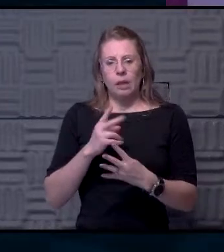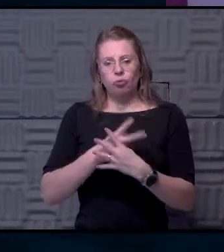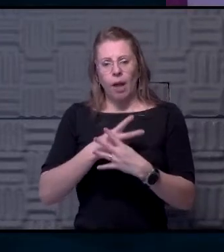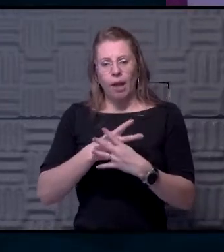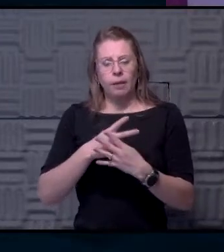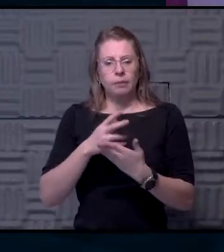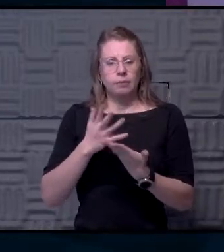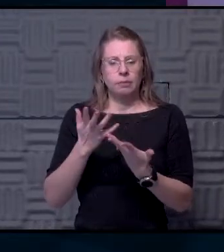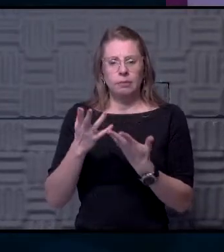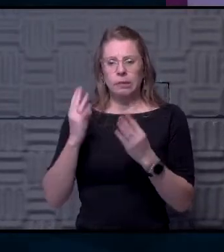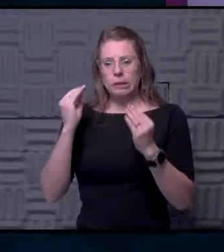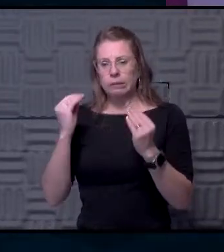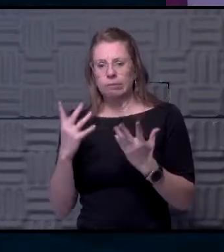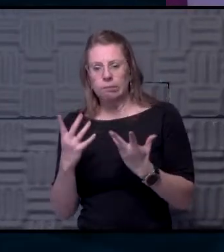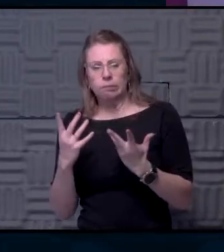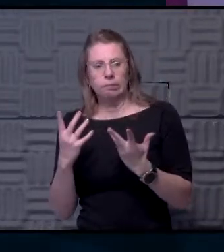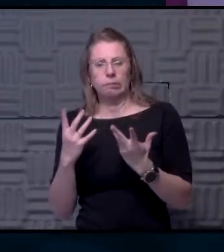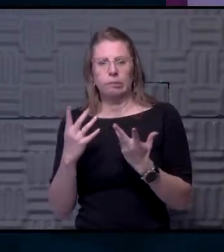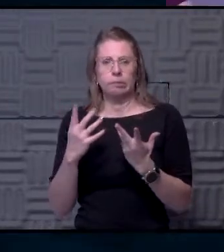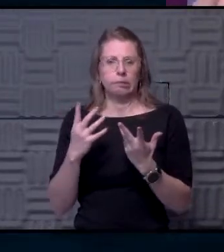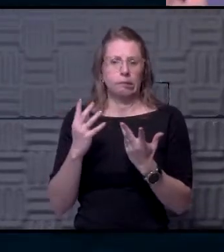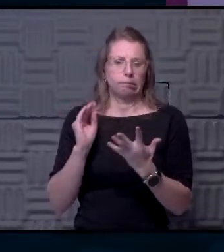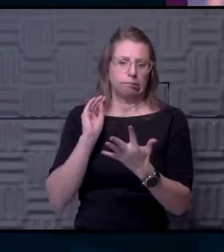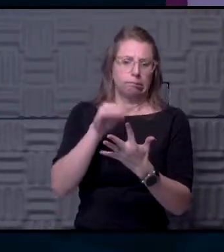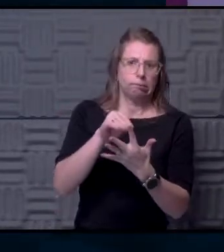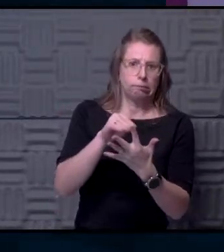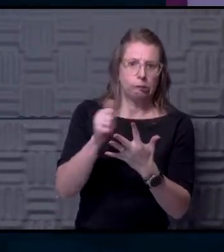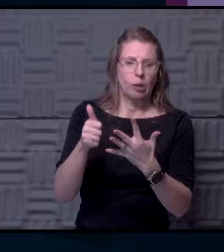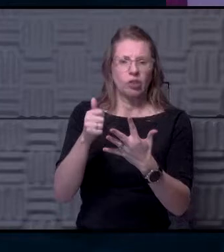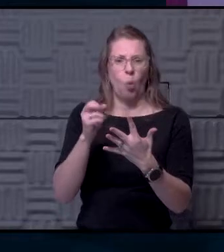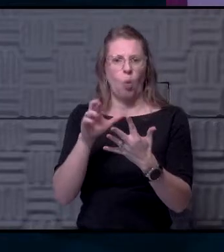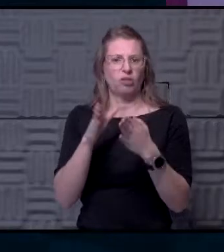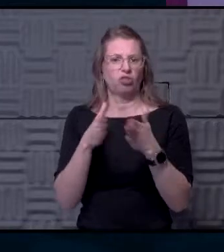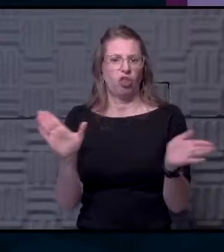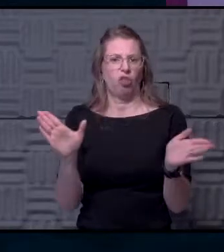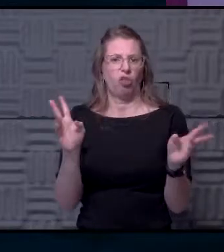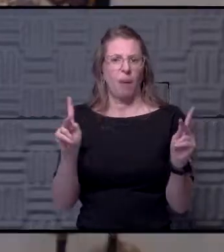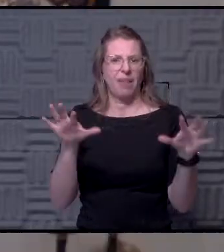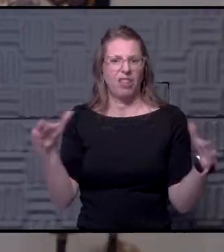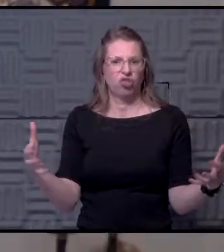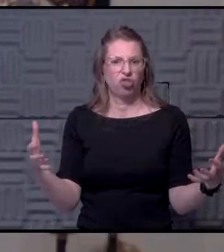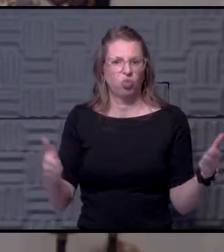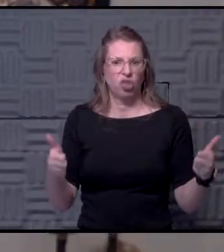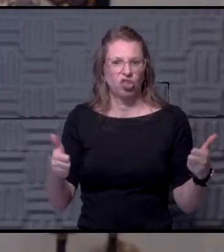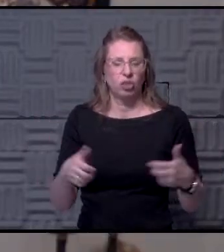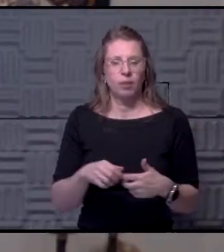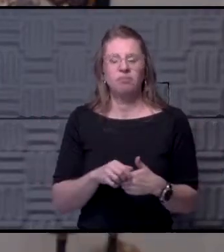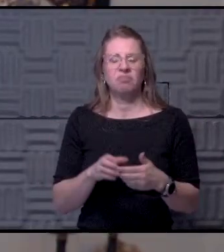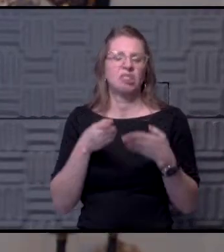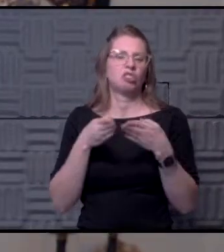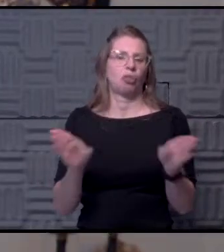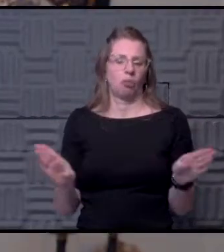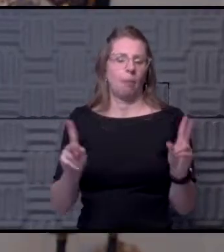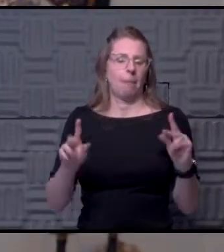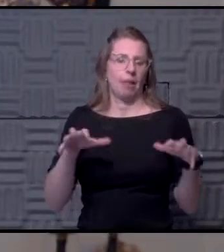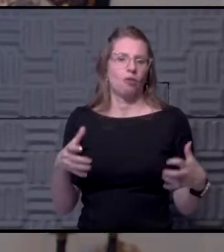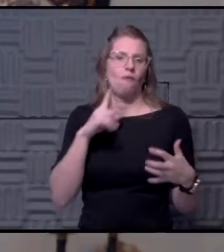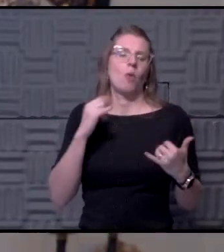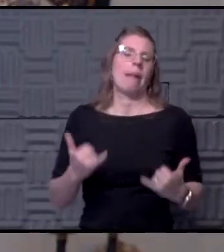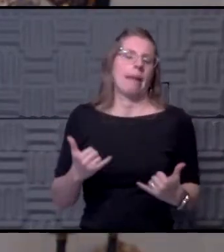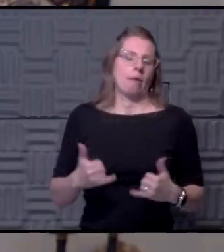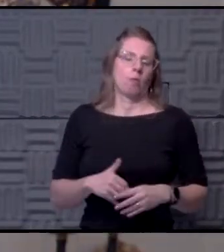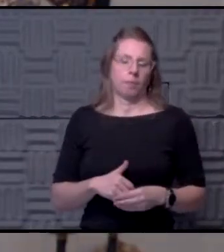Where do those faculty come into play, or are they just part of the general population? Yeah, they're part of the general population for